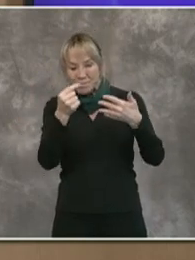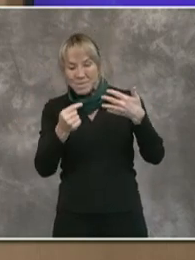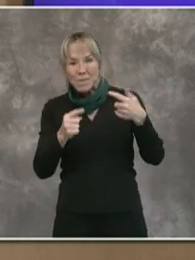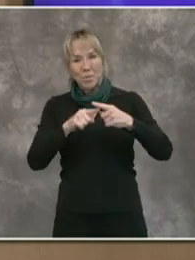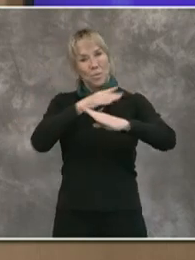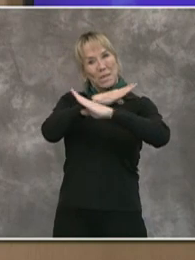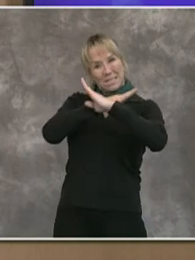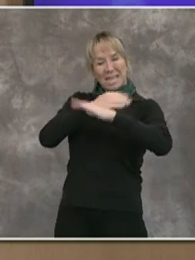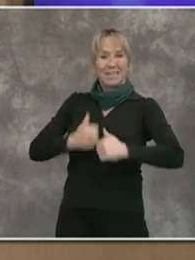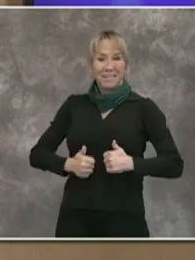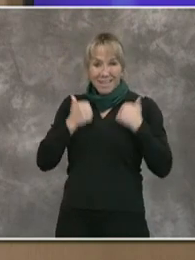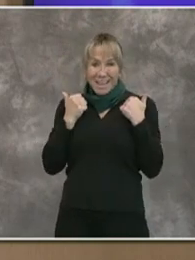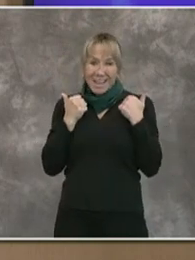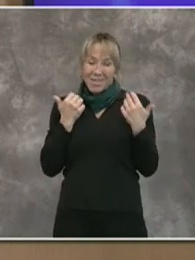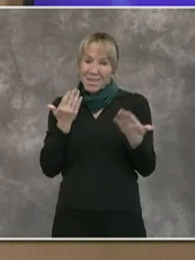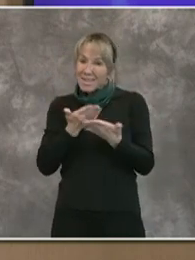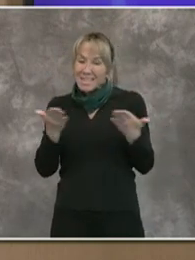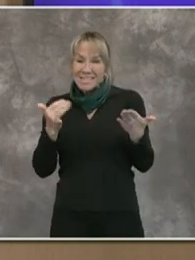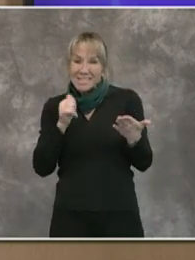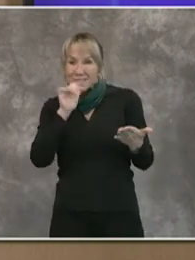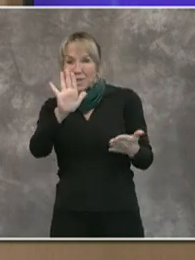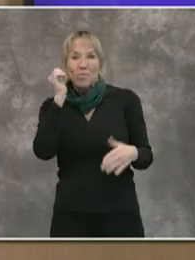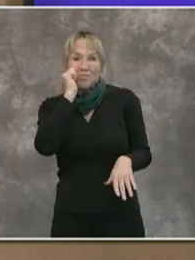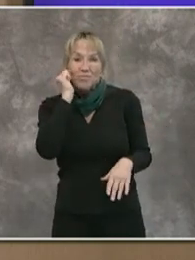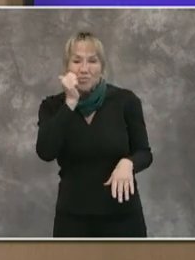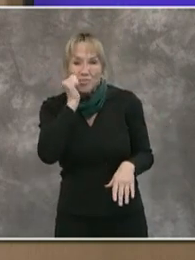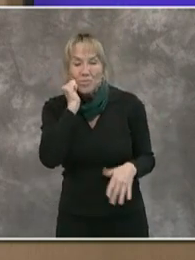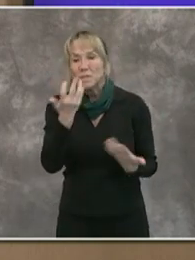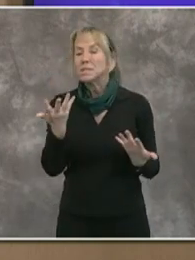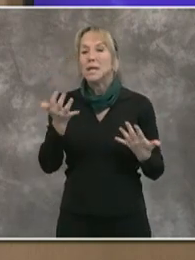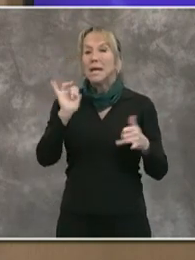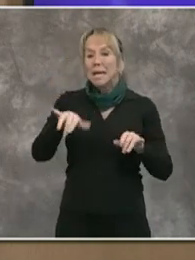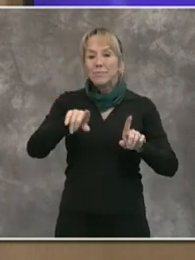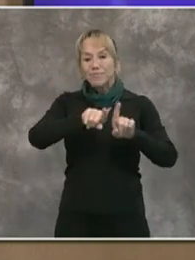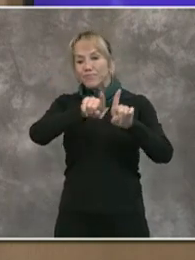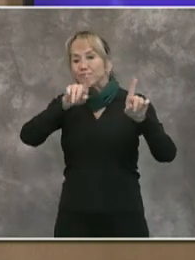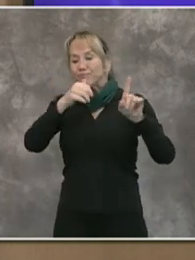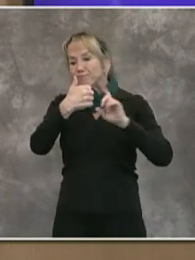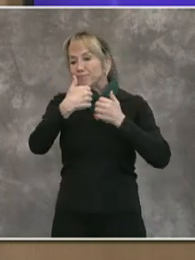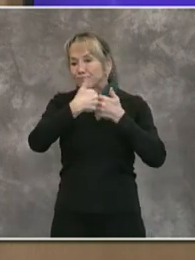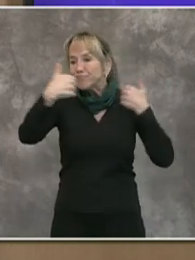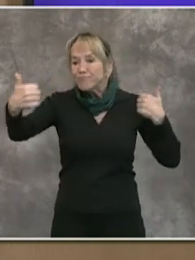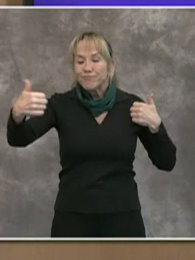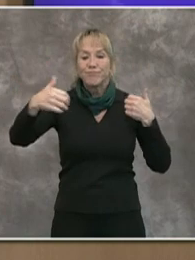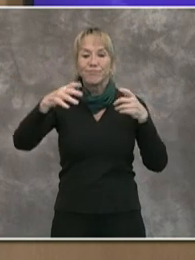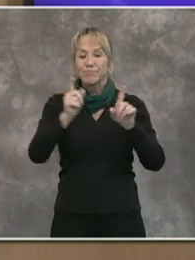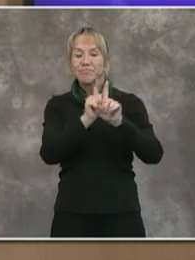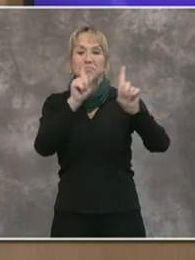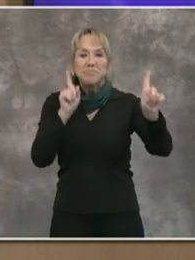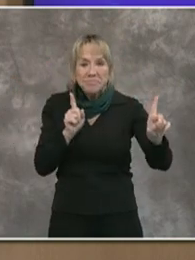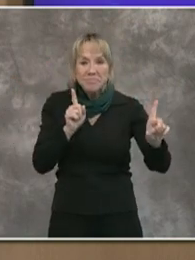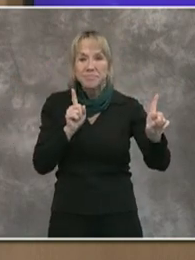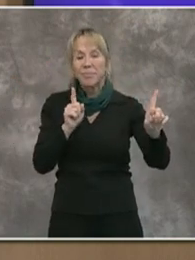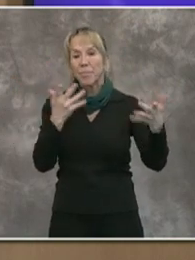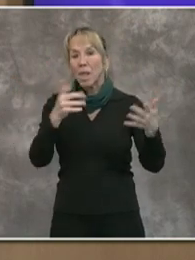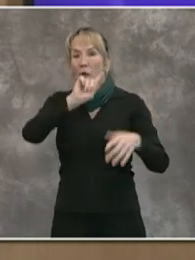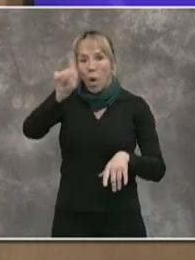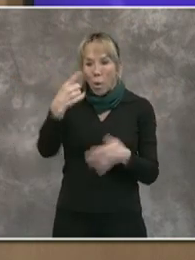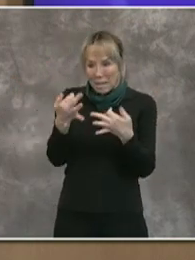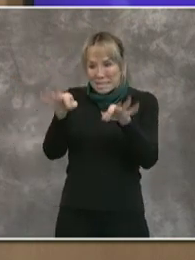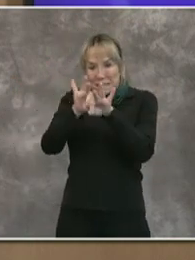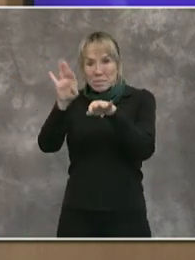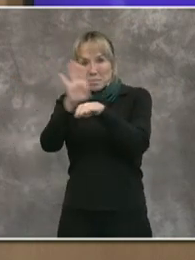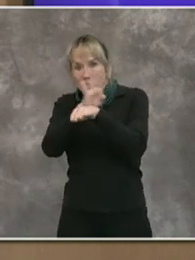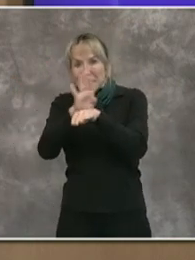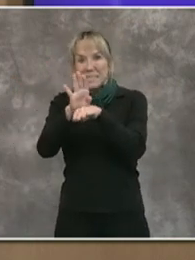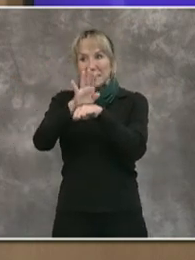us here. The non-pharmacological measures of physical distancing, of restricting to essential services and essential businesses have